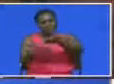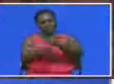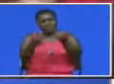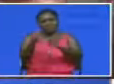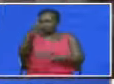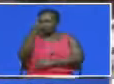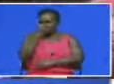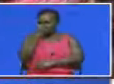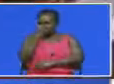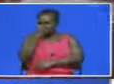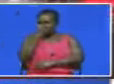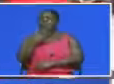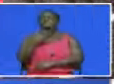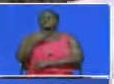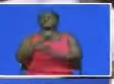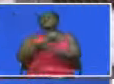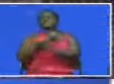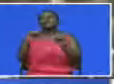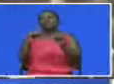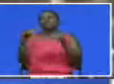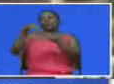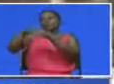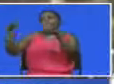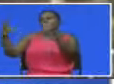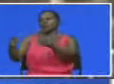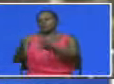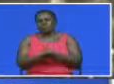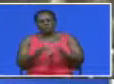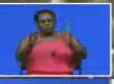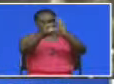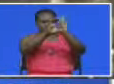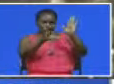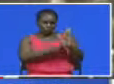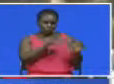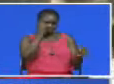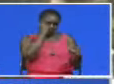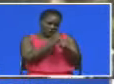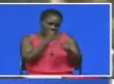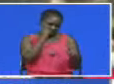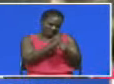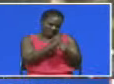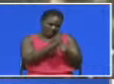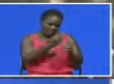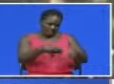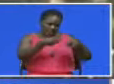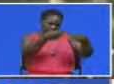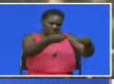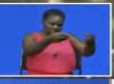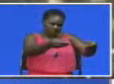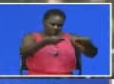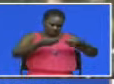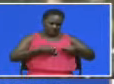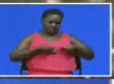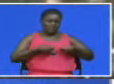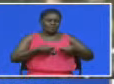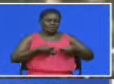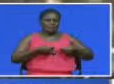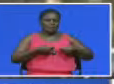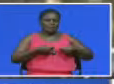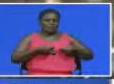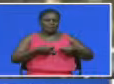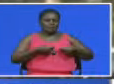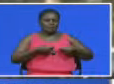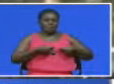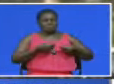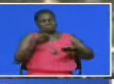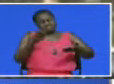president appears unwanted in the camp. Constitution making is a give and take exercise. We